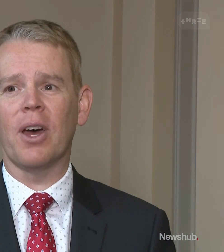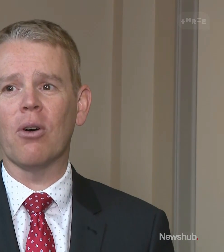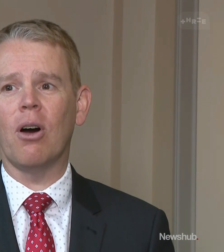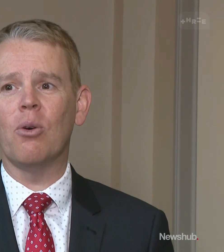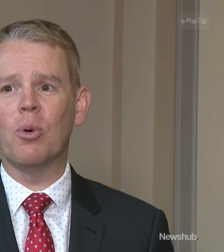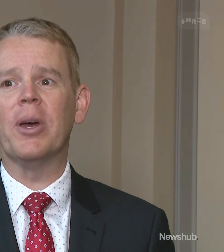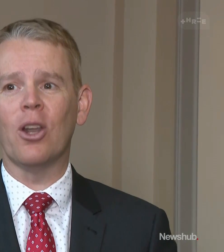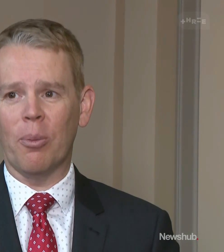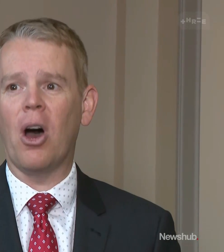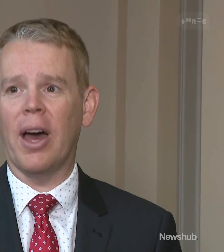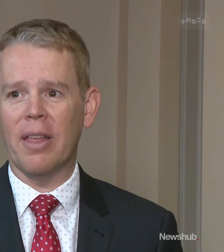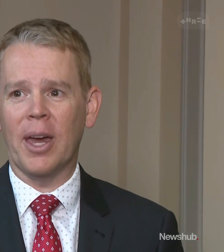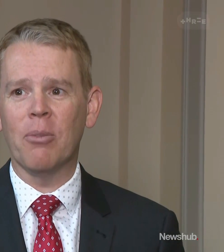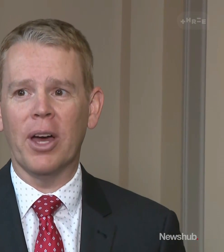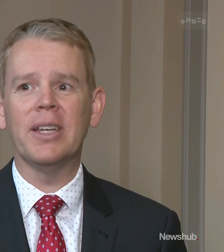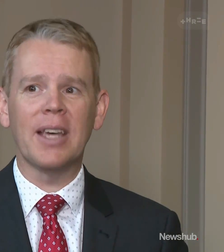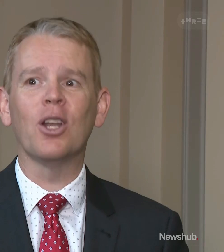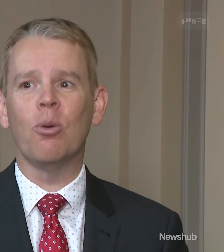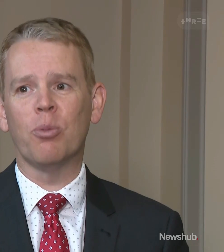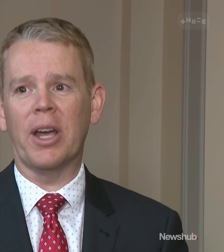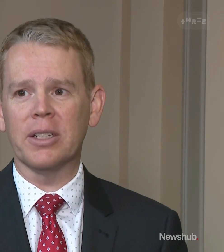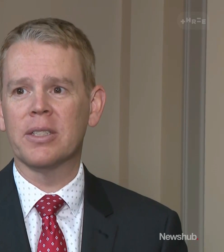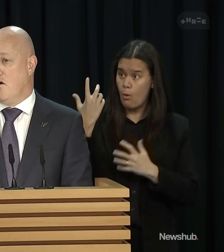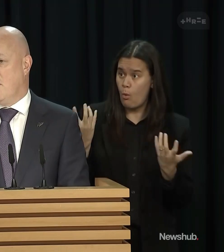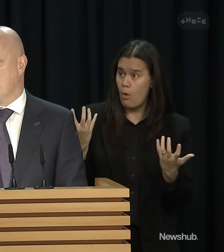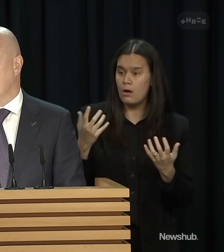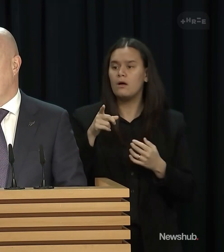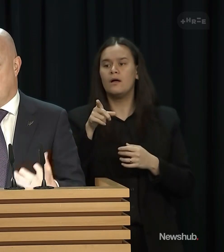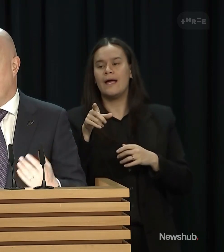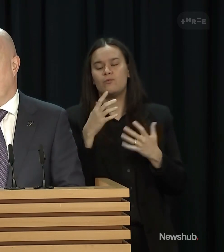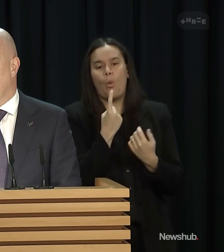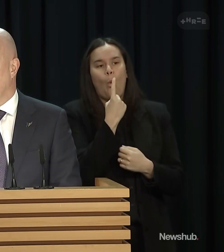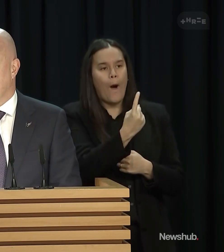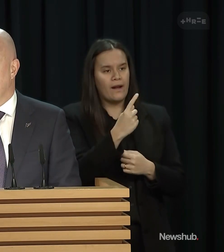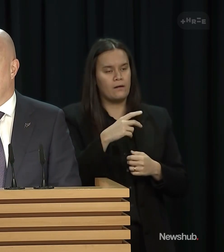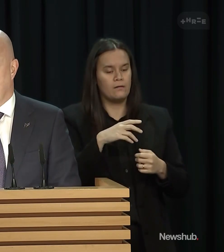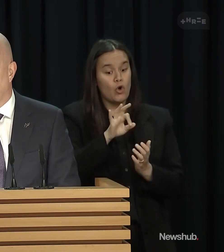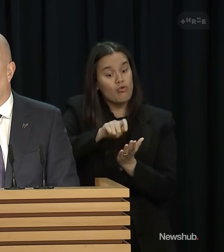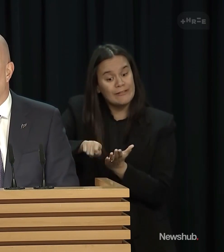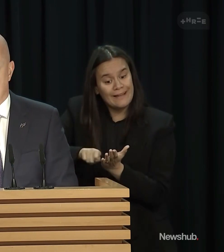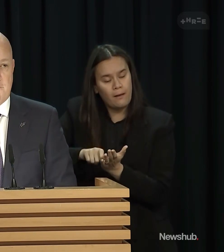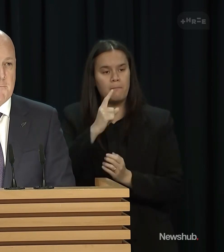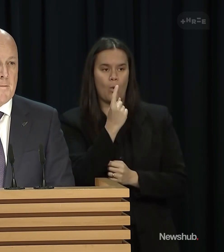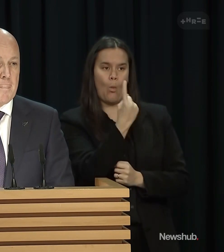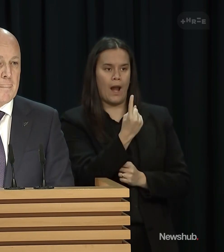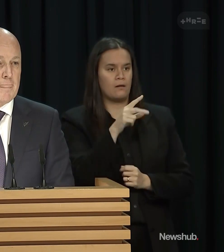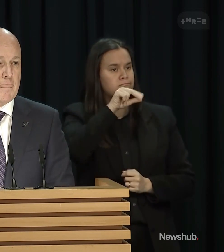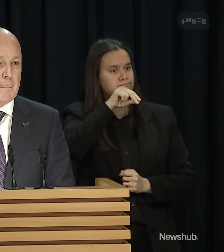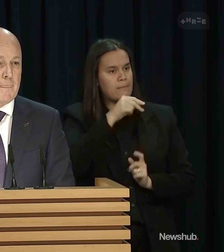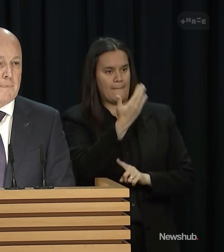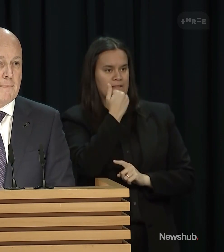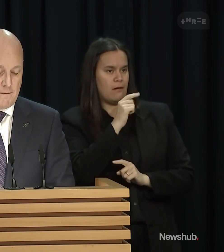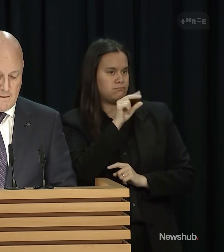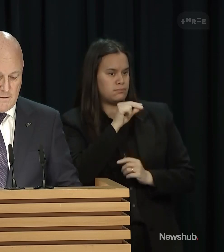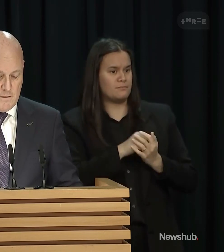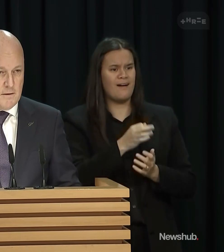tolerance for alcohol will be a lot higher than mine. He's had a lot more practice. Yes, these are the men leading the country. Have you spoken to Winston